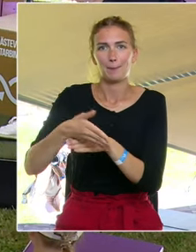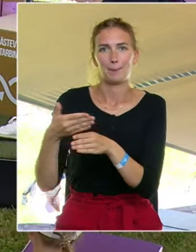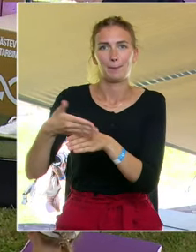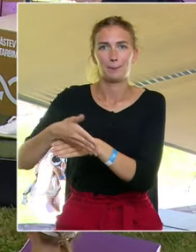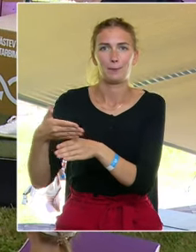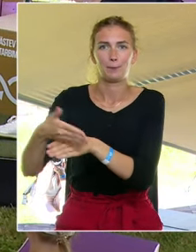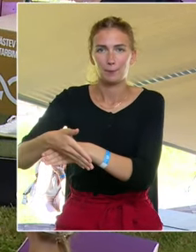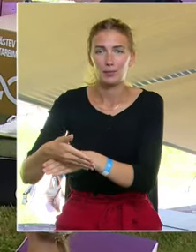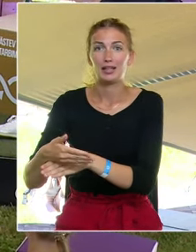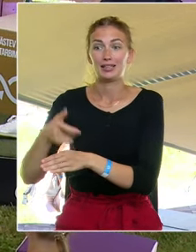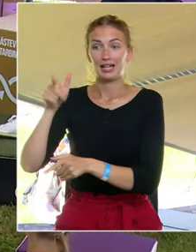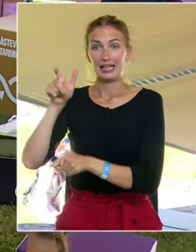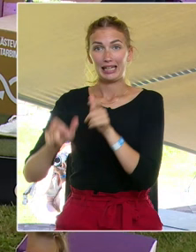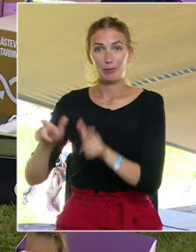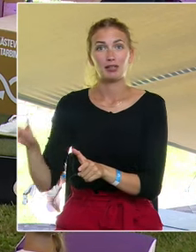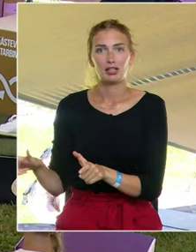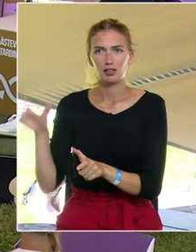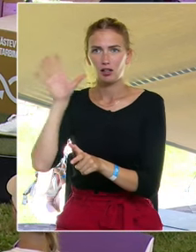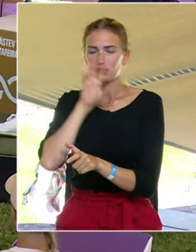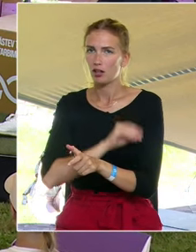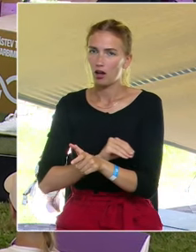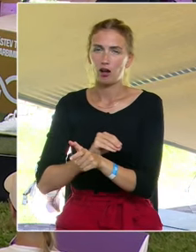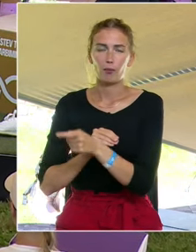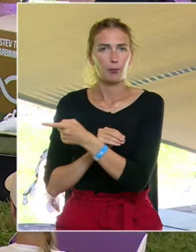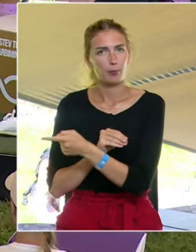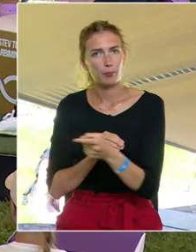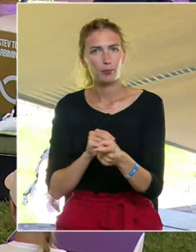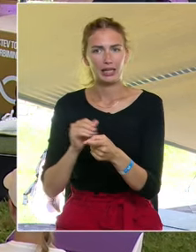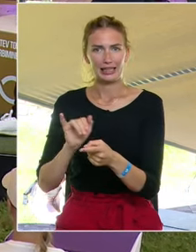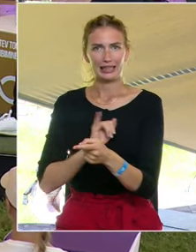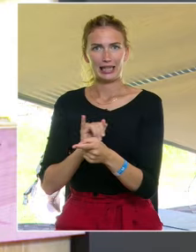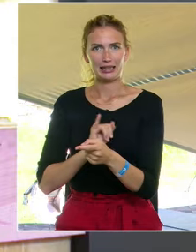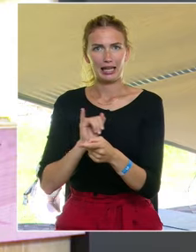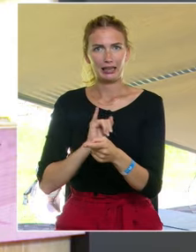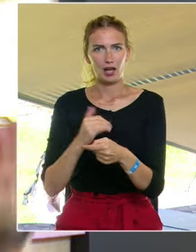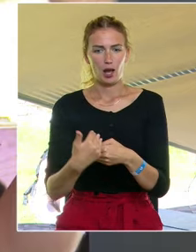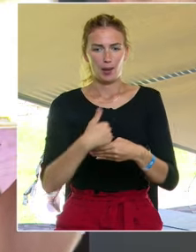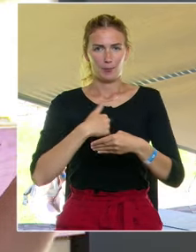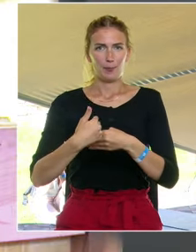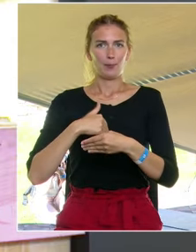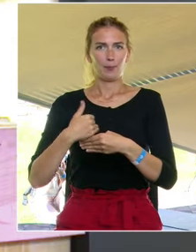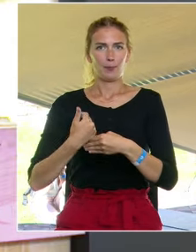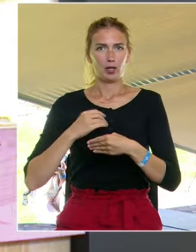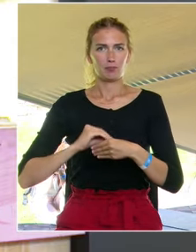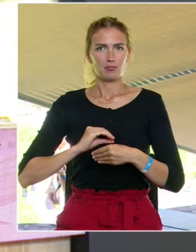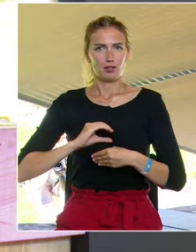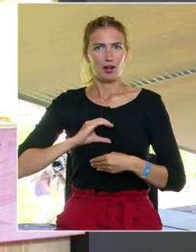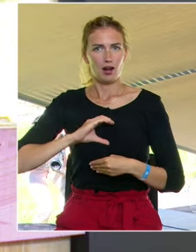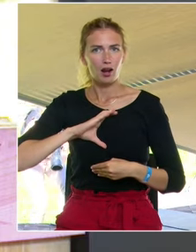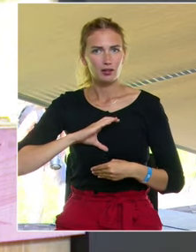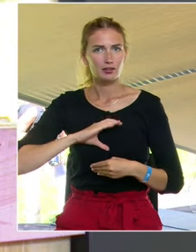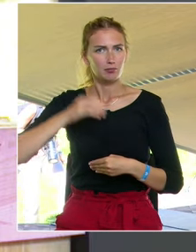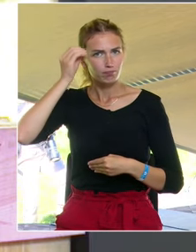as participants, we can continue building of our identities in a way, our knowledge